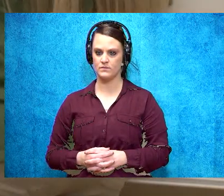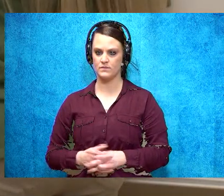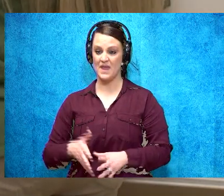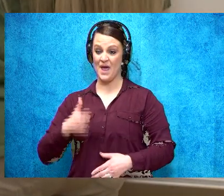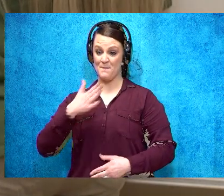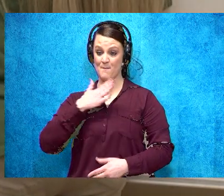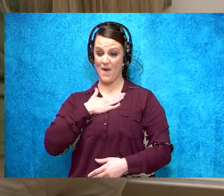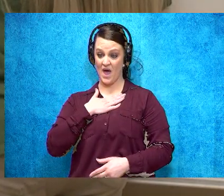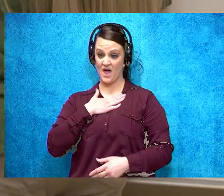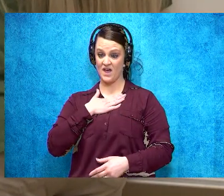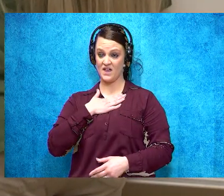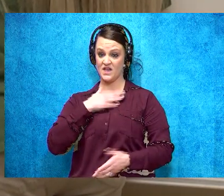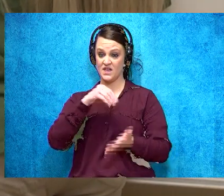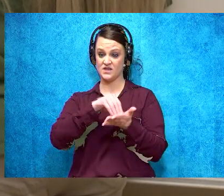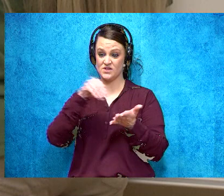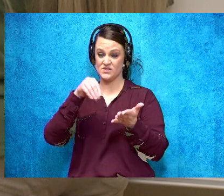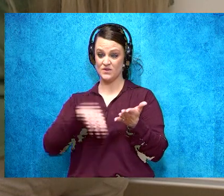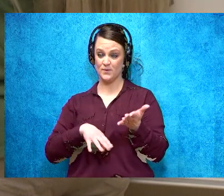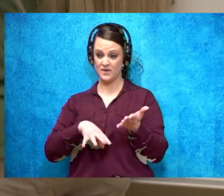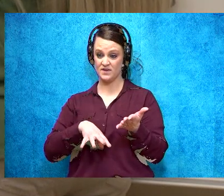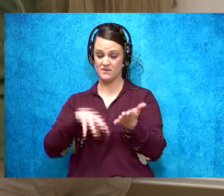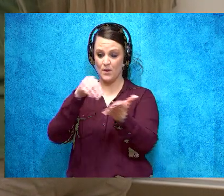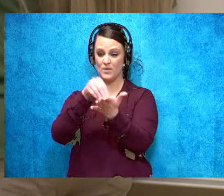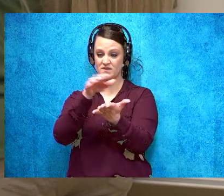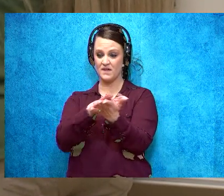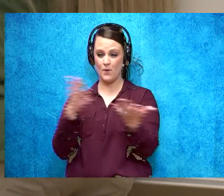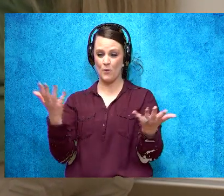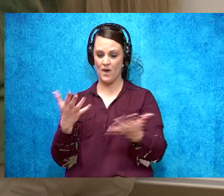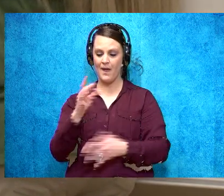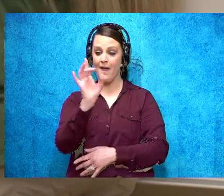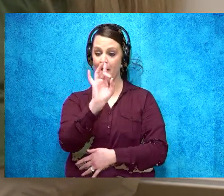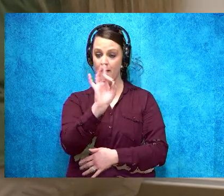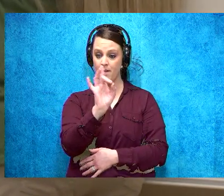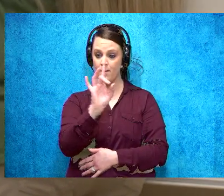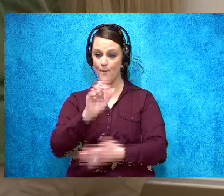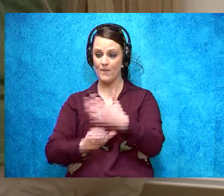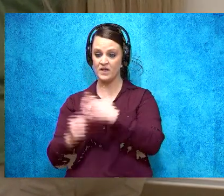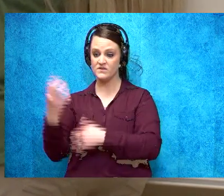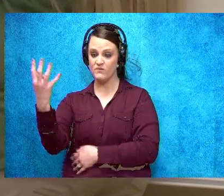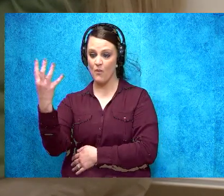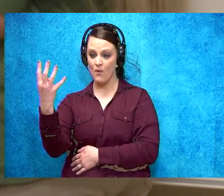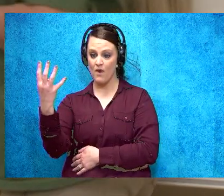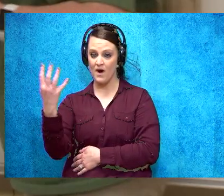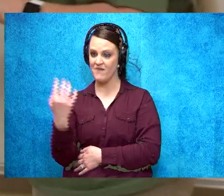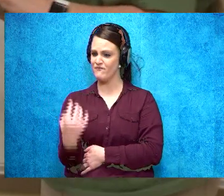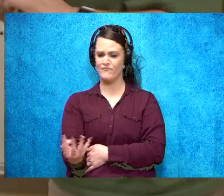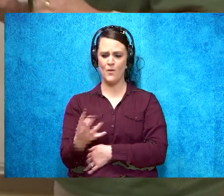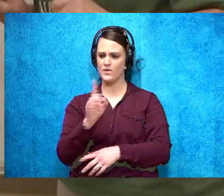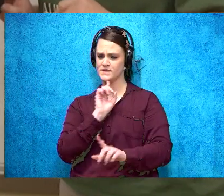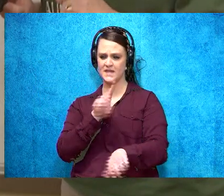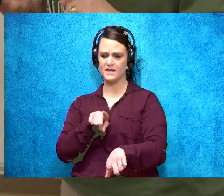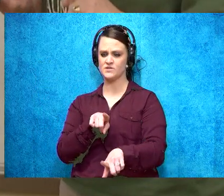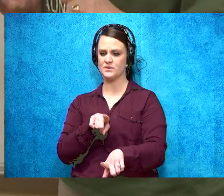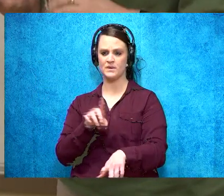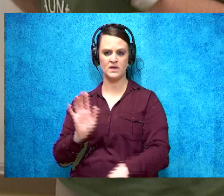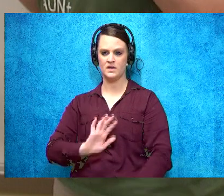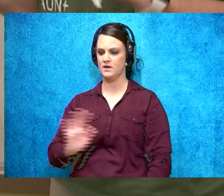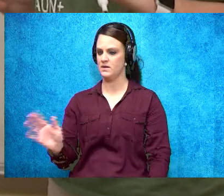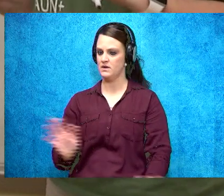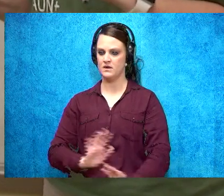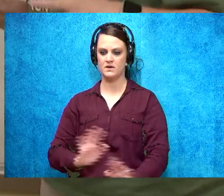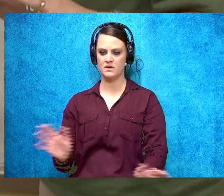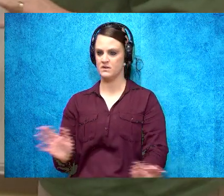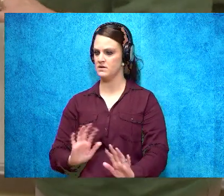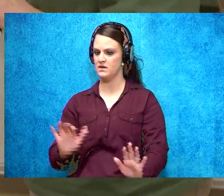gave me 8 minus 4 and gave me 4 as an answer, which